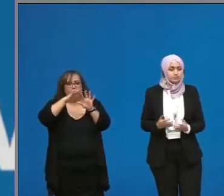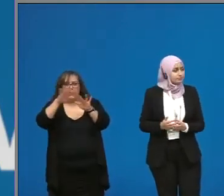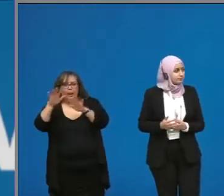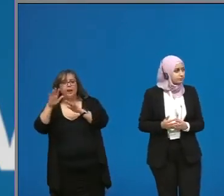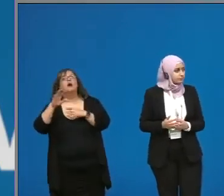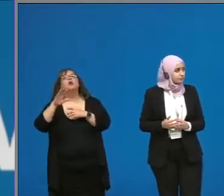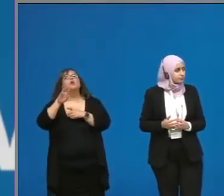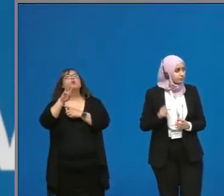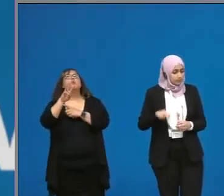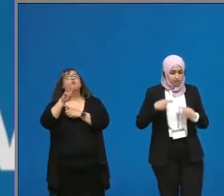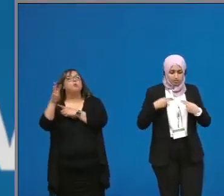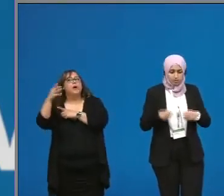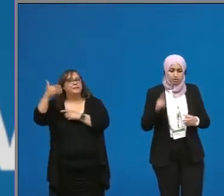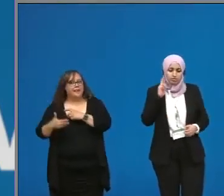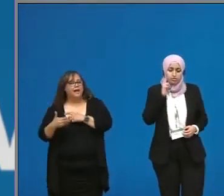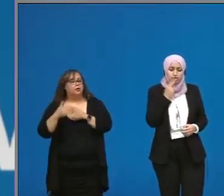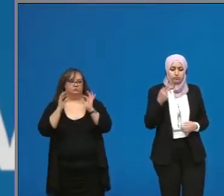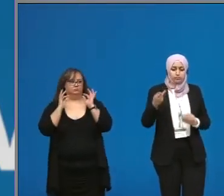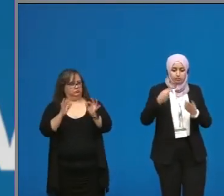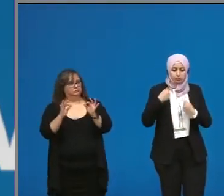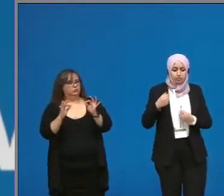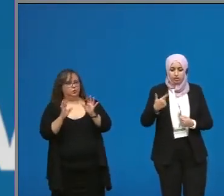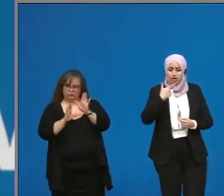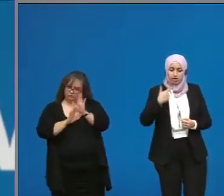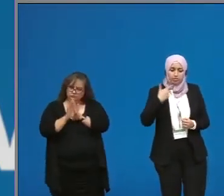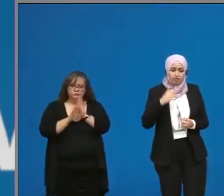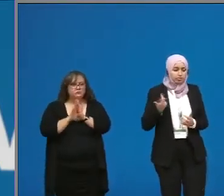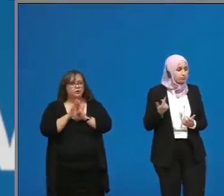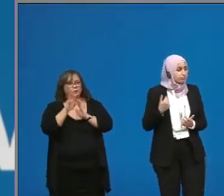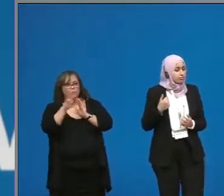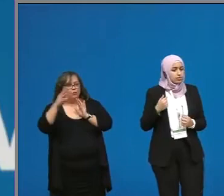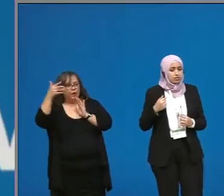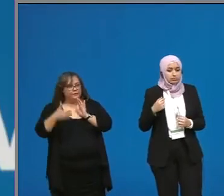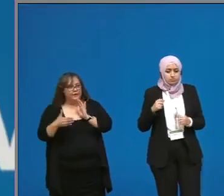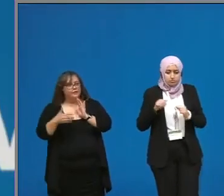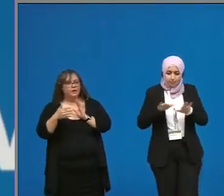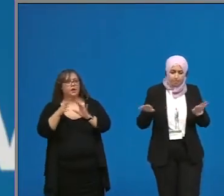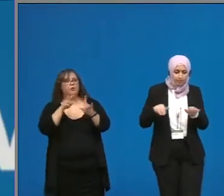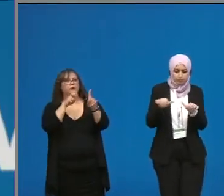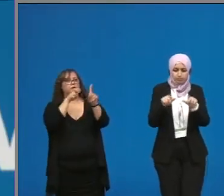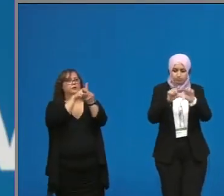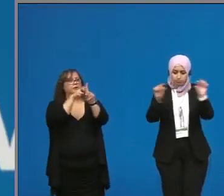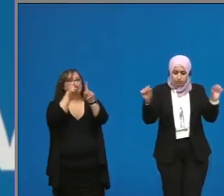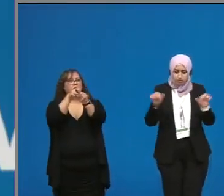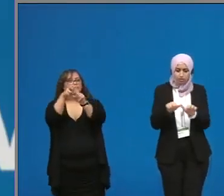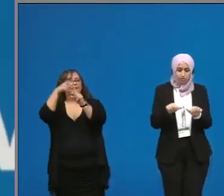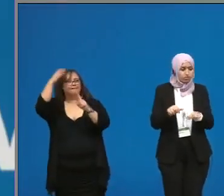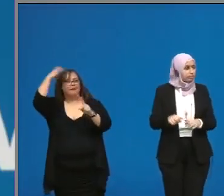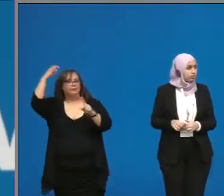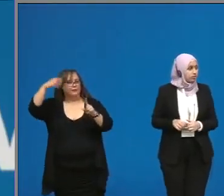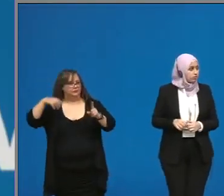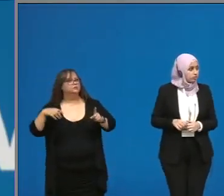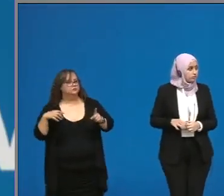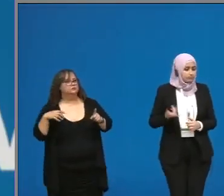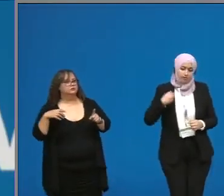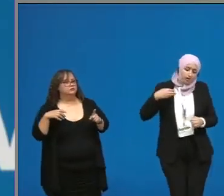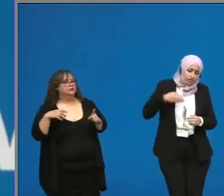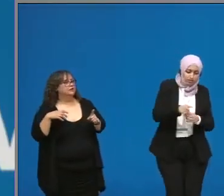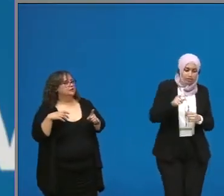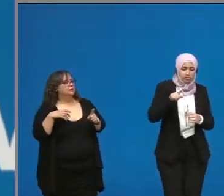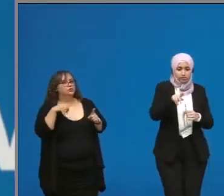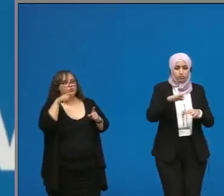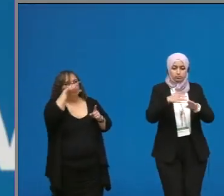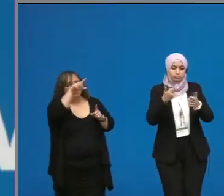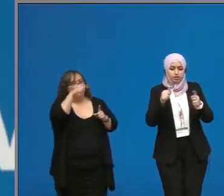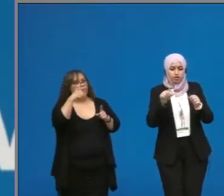the website interpreter, which is what you can see now. And we started targeting governments, whom we believe have the initial